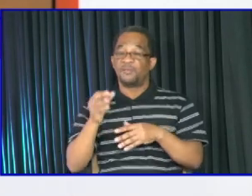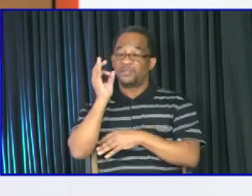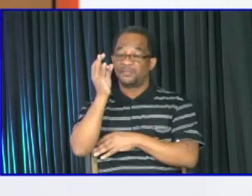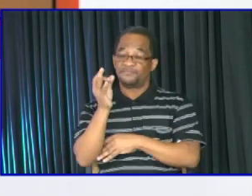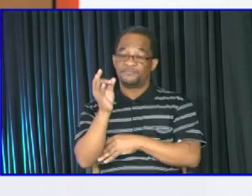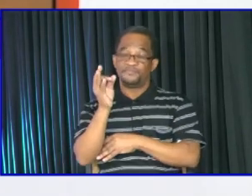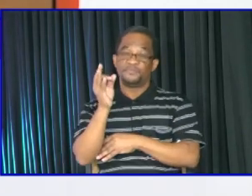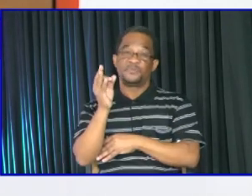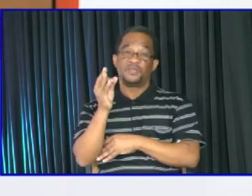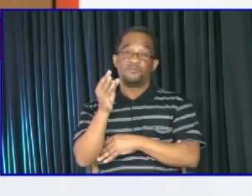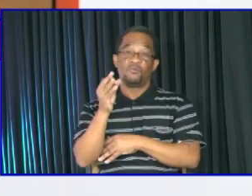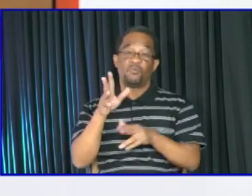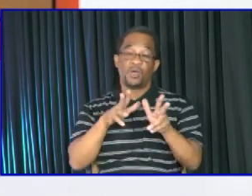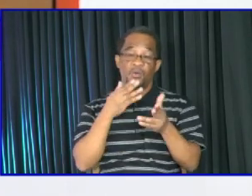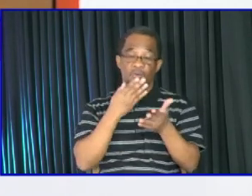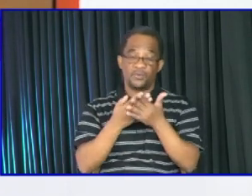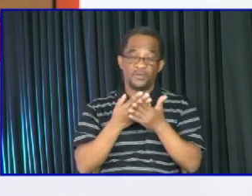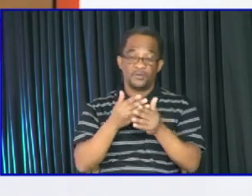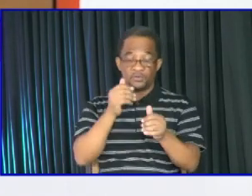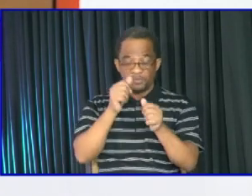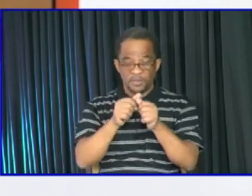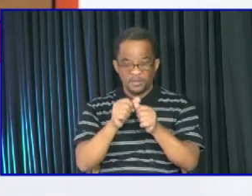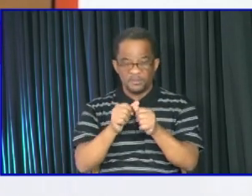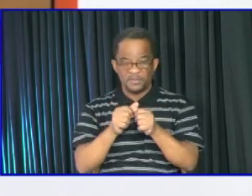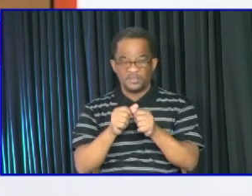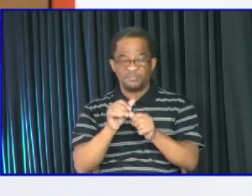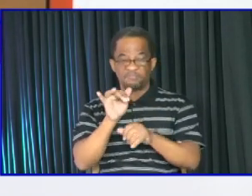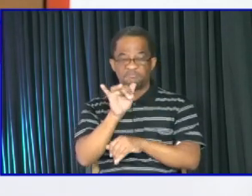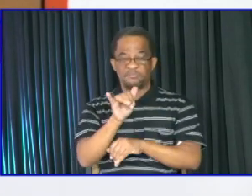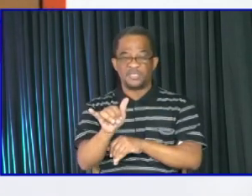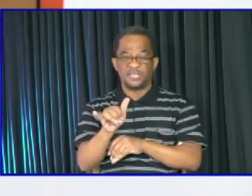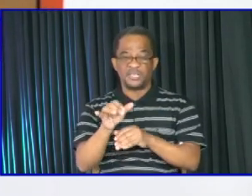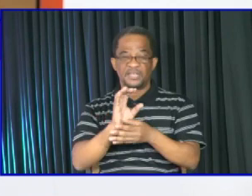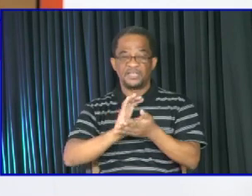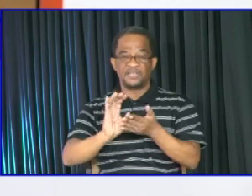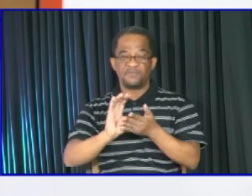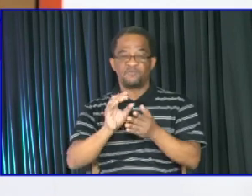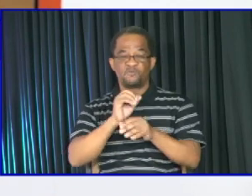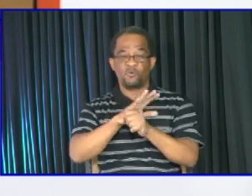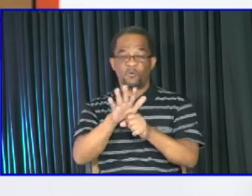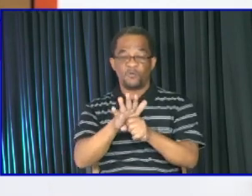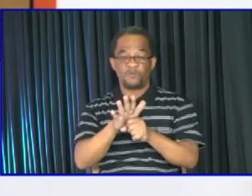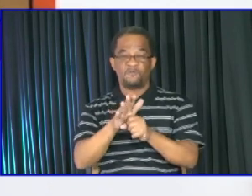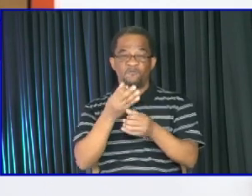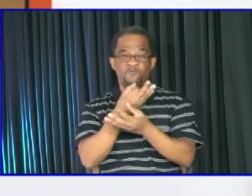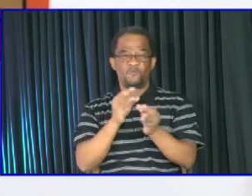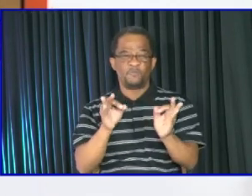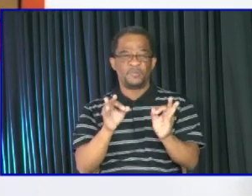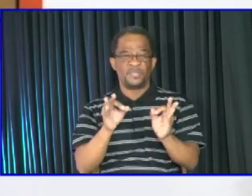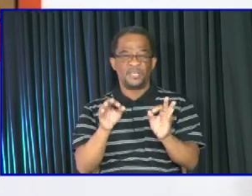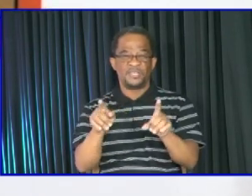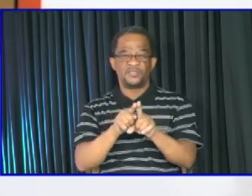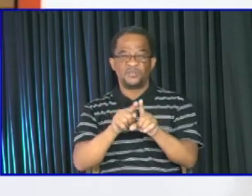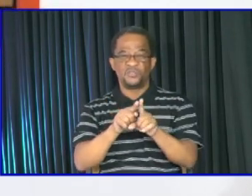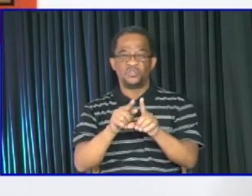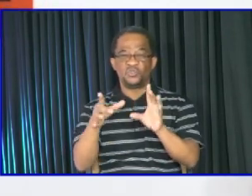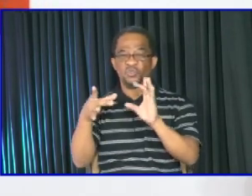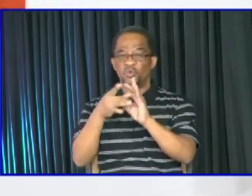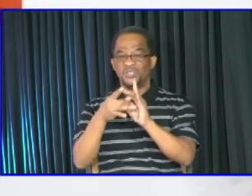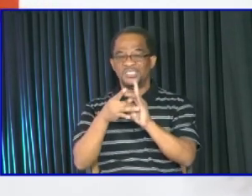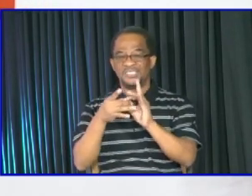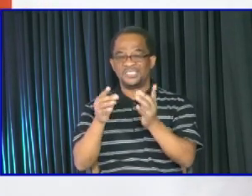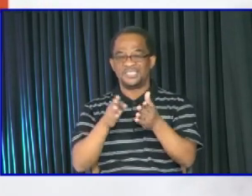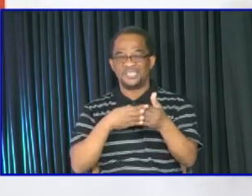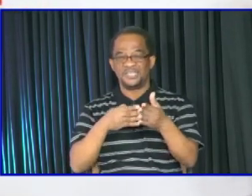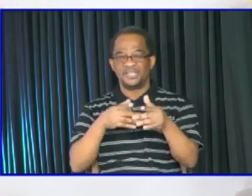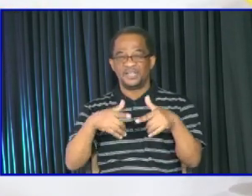good, and remember to stay COVID-free. And until then, join us in singing our theme song, Let's